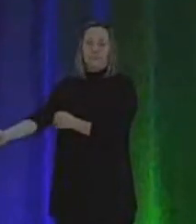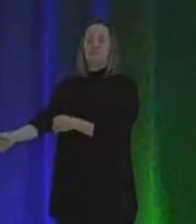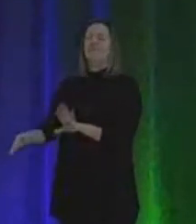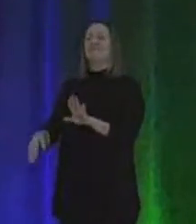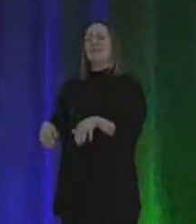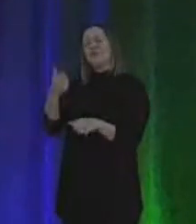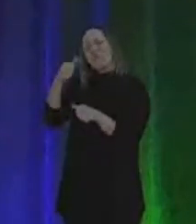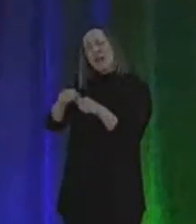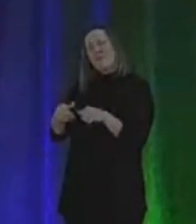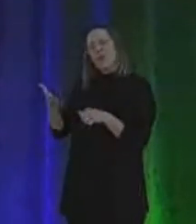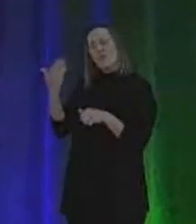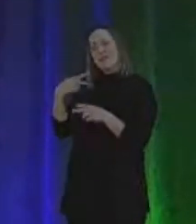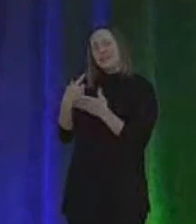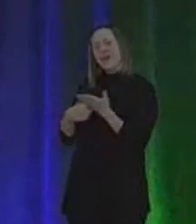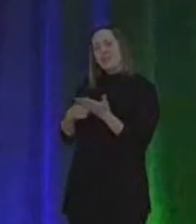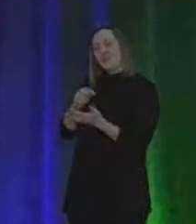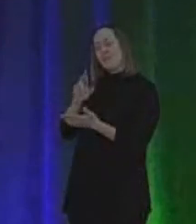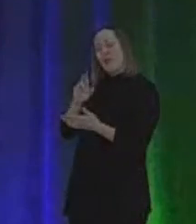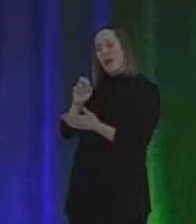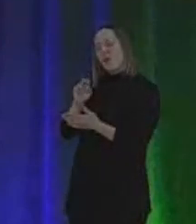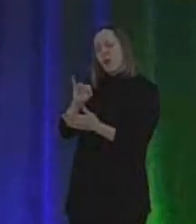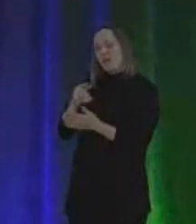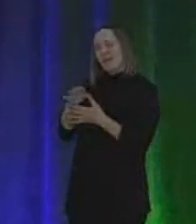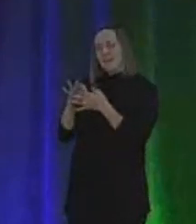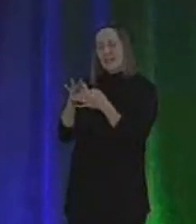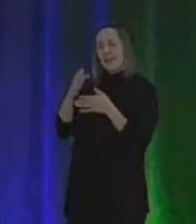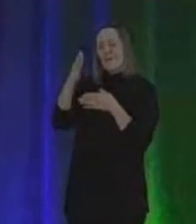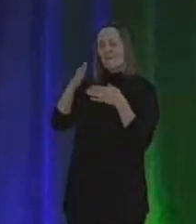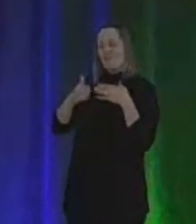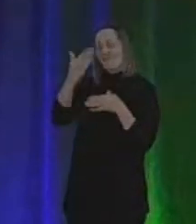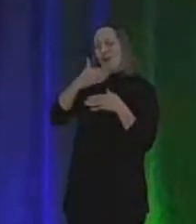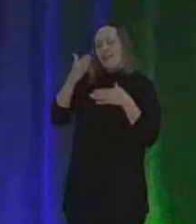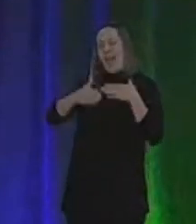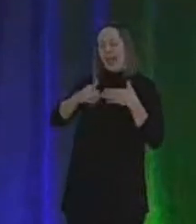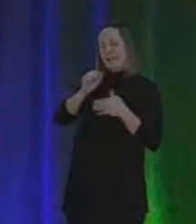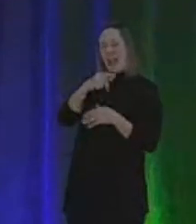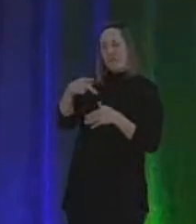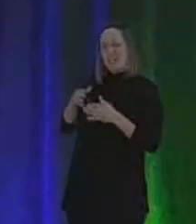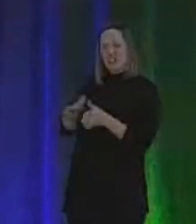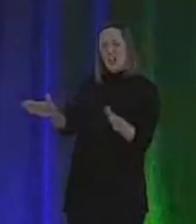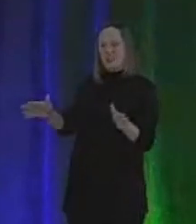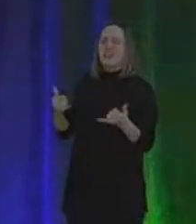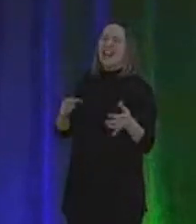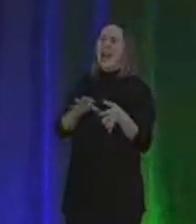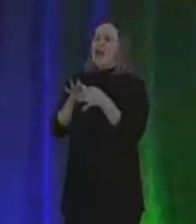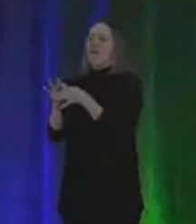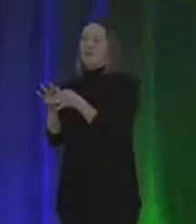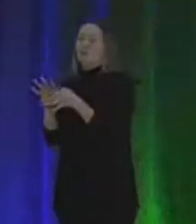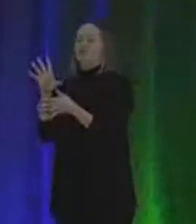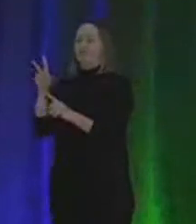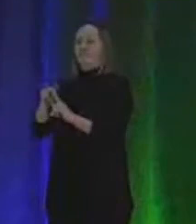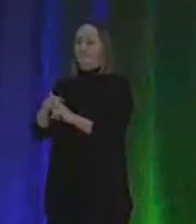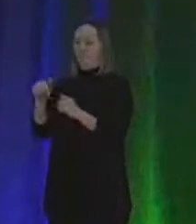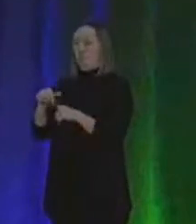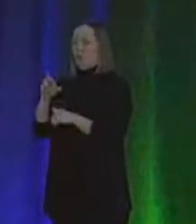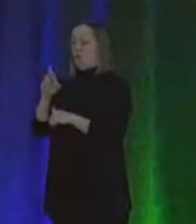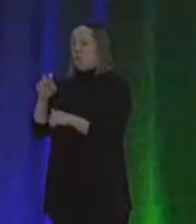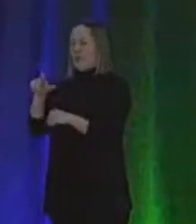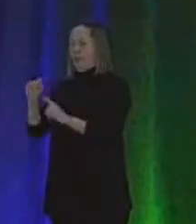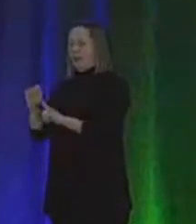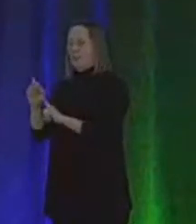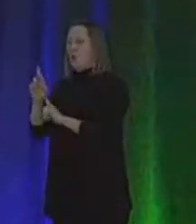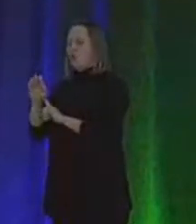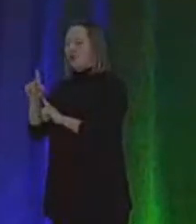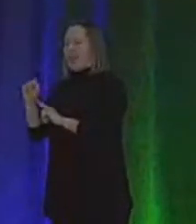about routing with in front-end applications in general, let's kind of view it in the sense of React specifically. So while React didn't